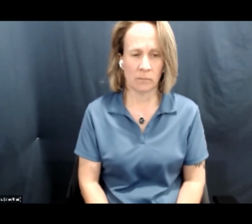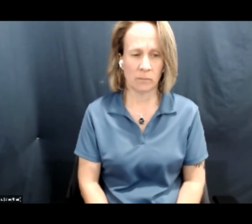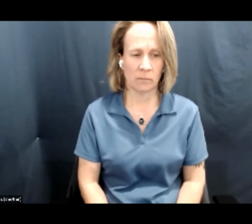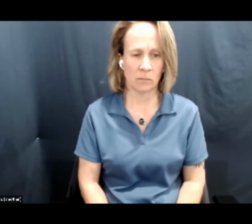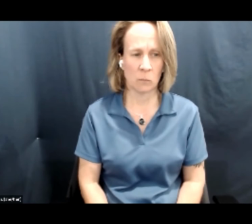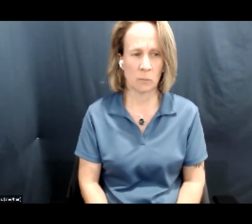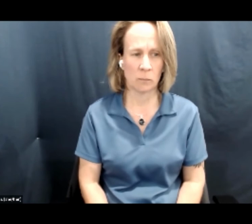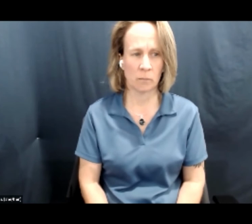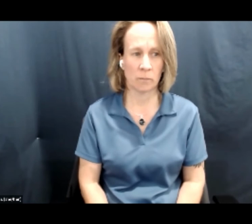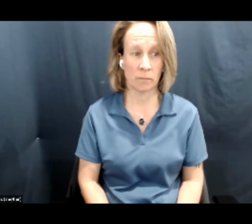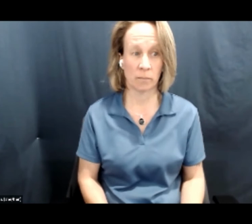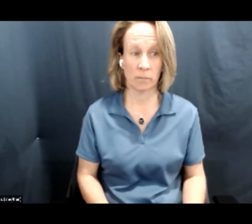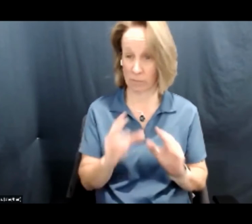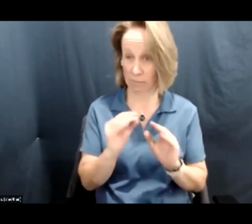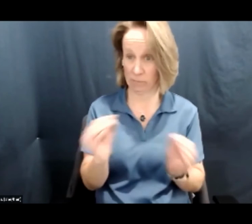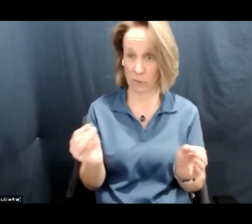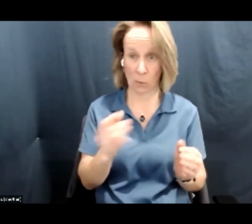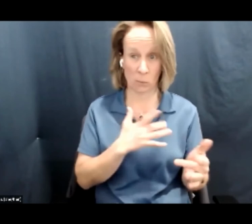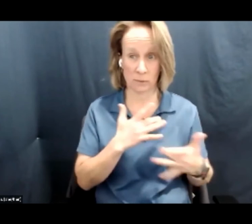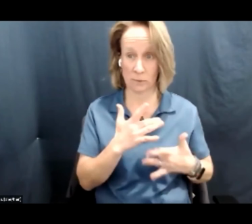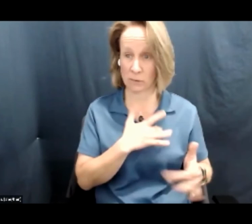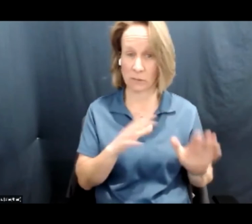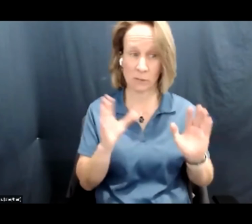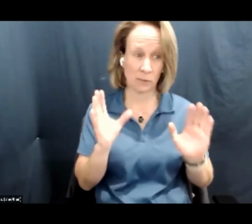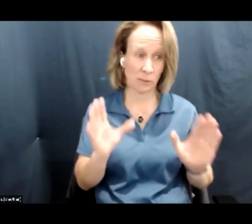No concerns? Great.